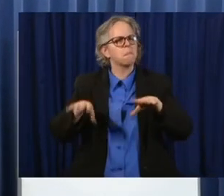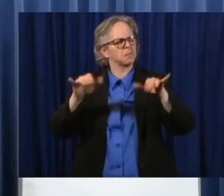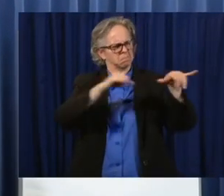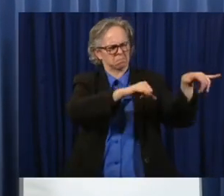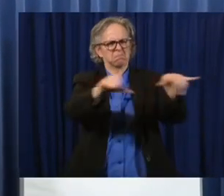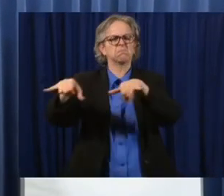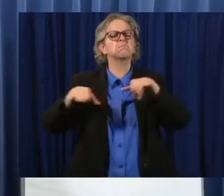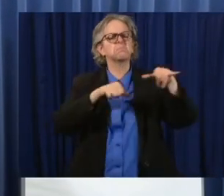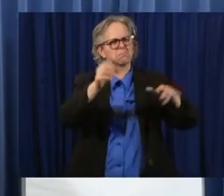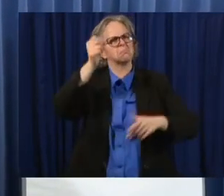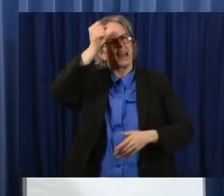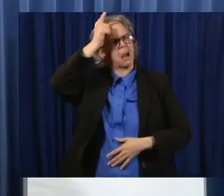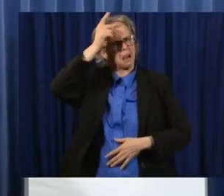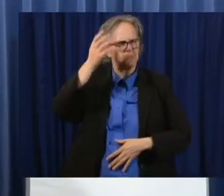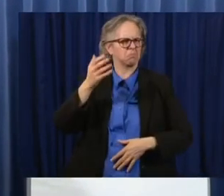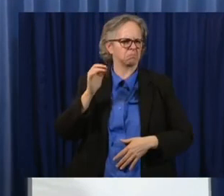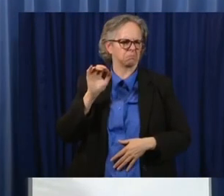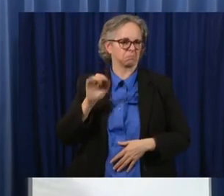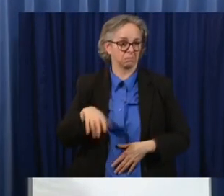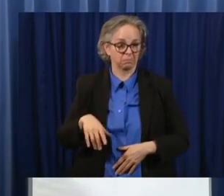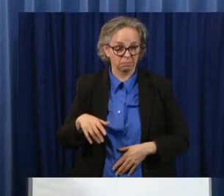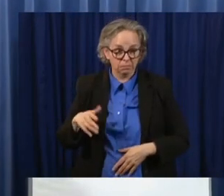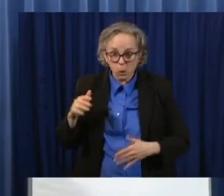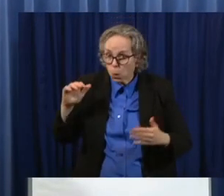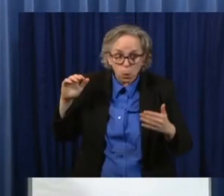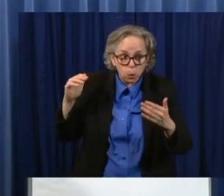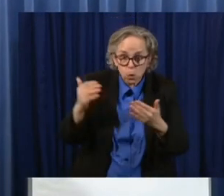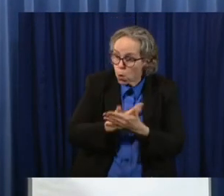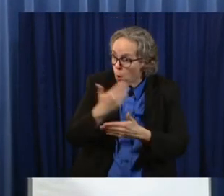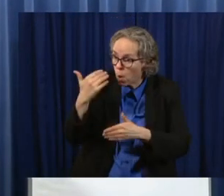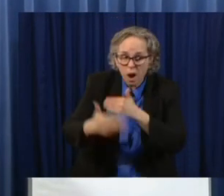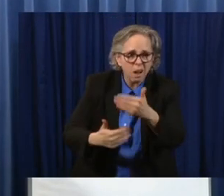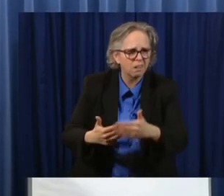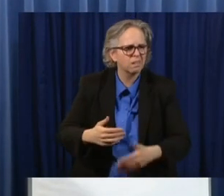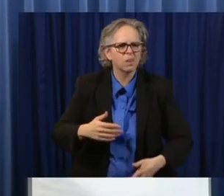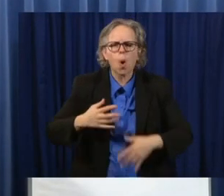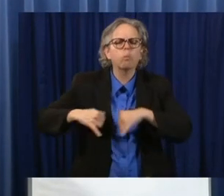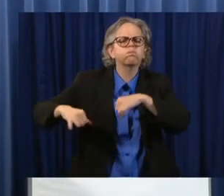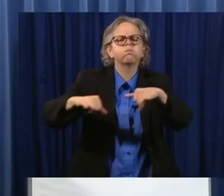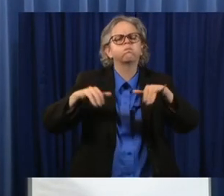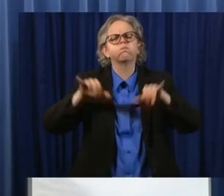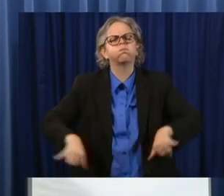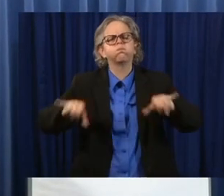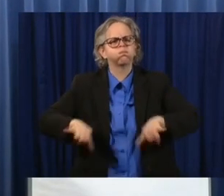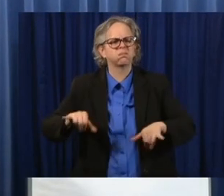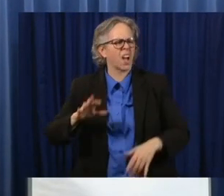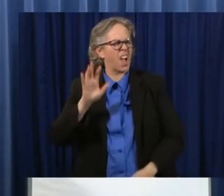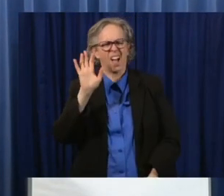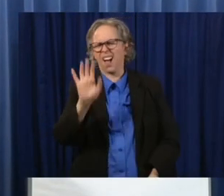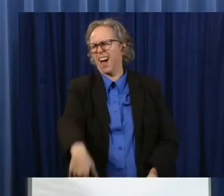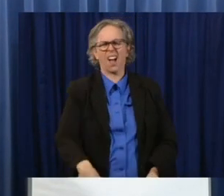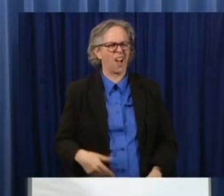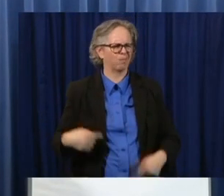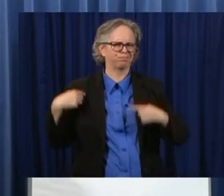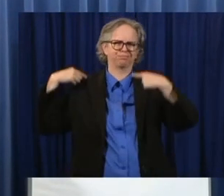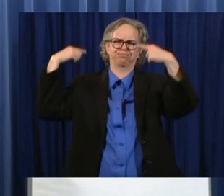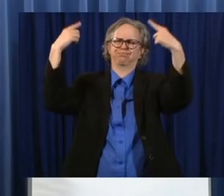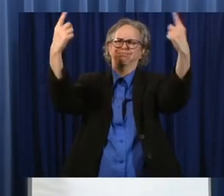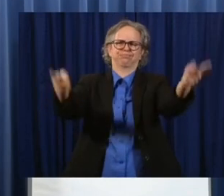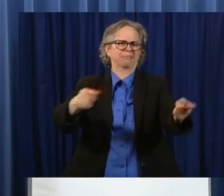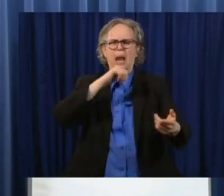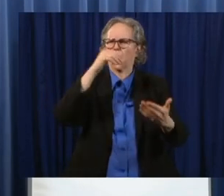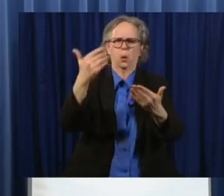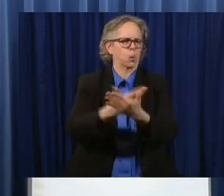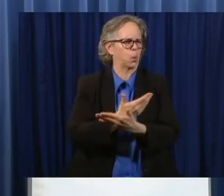is not a new procedure. This is a kind of a standard procedure. Is that right, or is it new? Oh, yeah. We do this all the time. This has been done